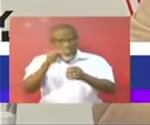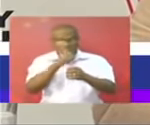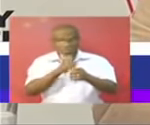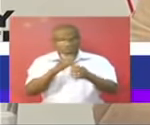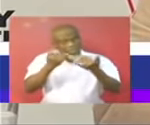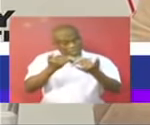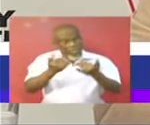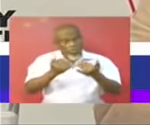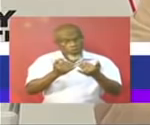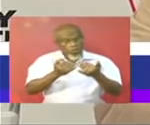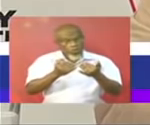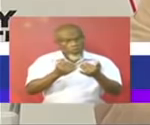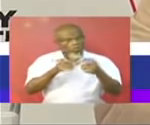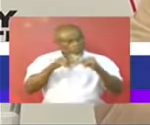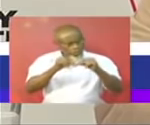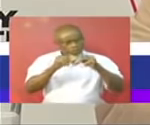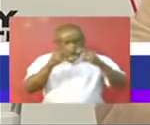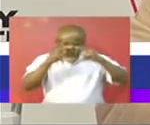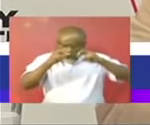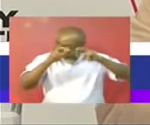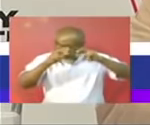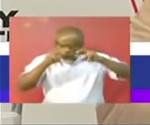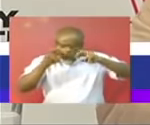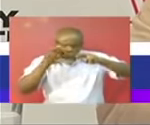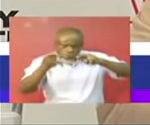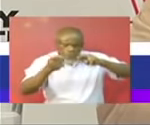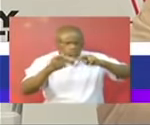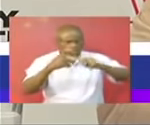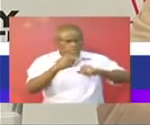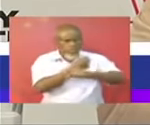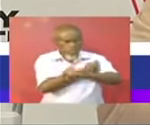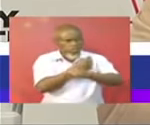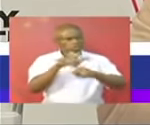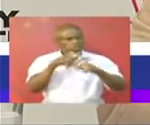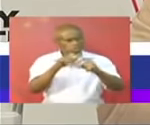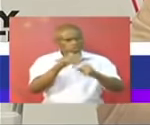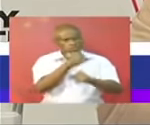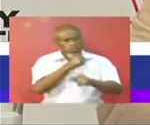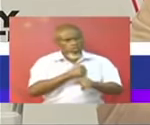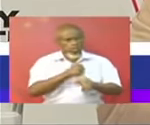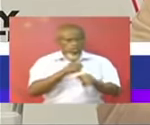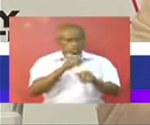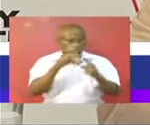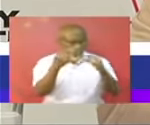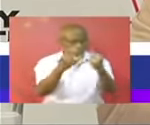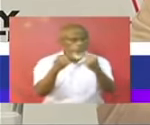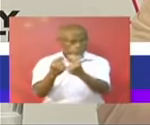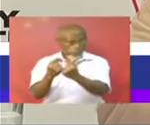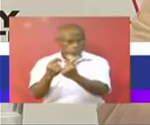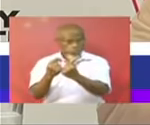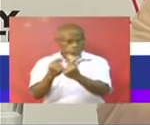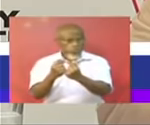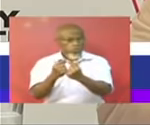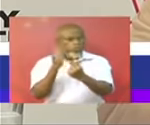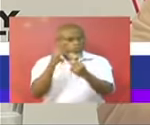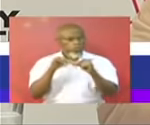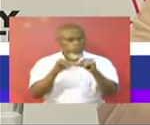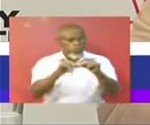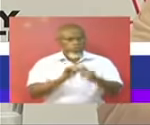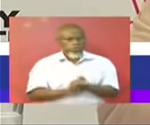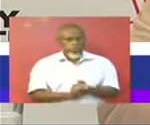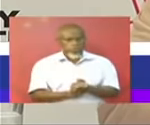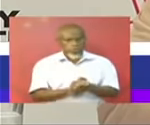as additional observation of vaccines in those age groups continued. At present, Trinidad and Tobago does not have any